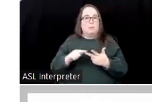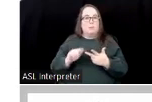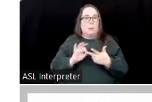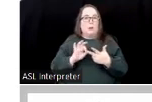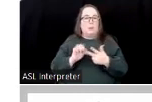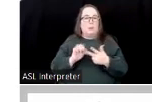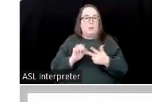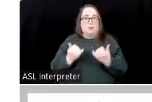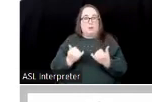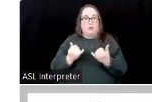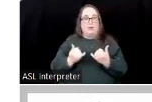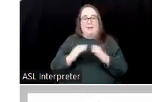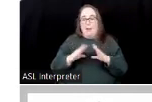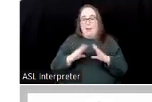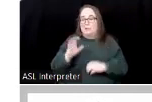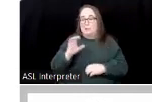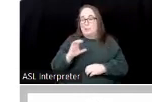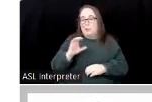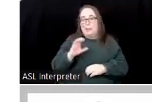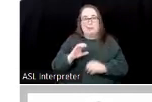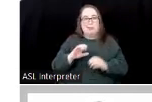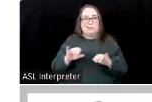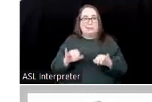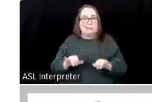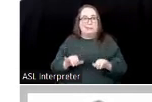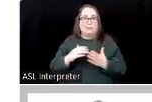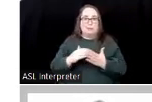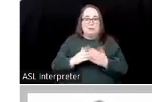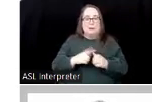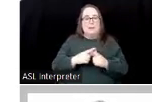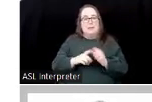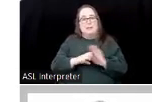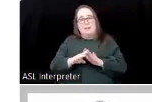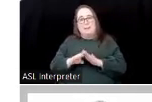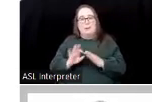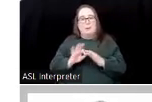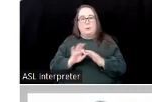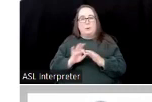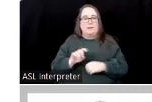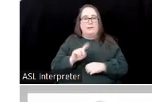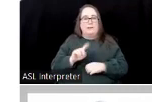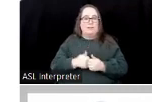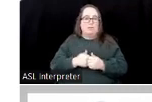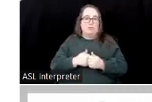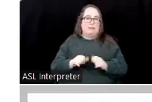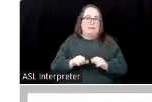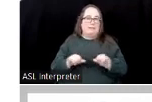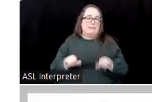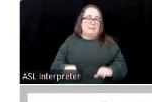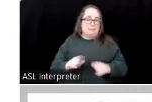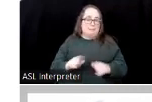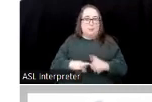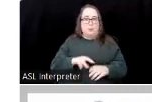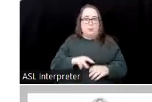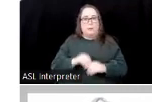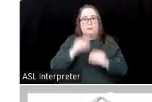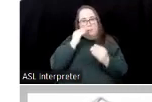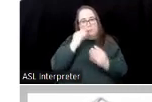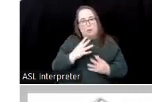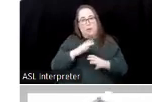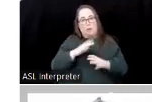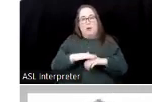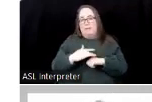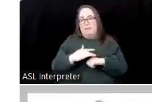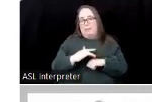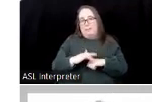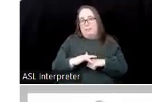housing locator systems or listings and developing or coordinating data tracking systems to include information on the